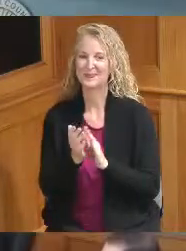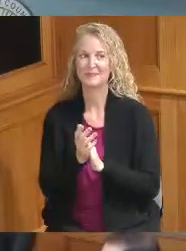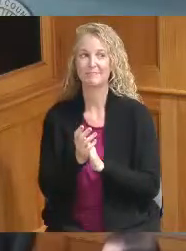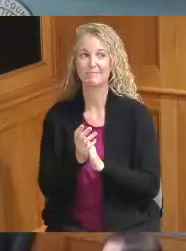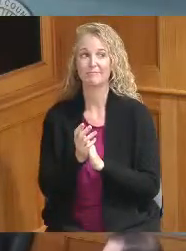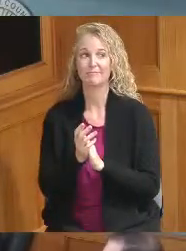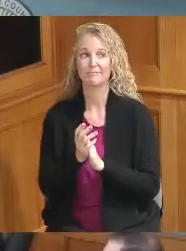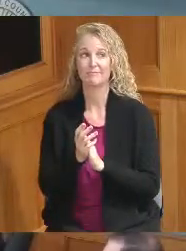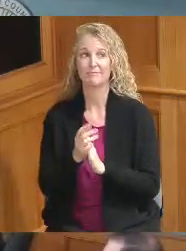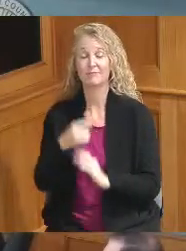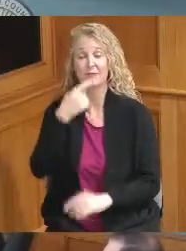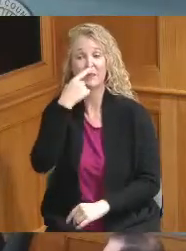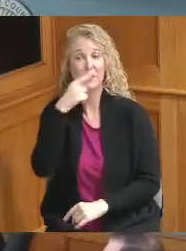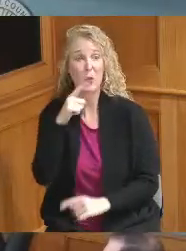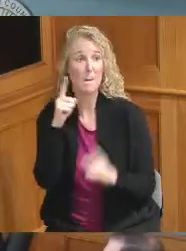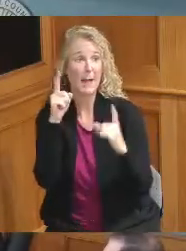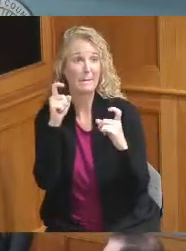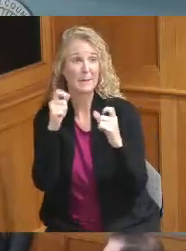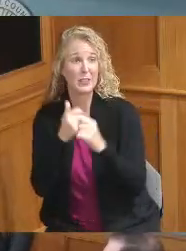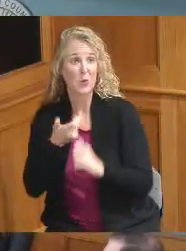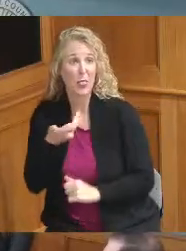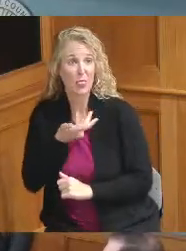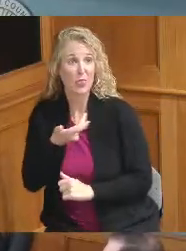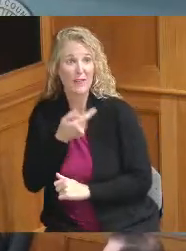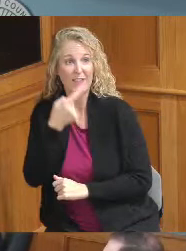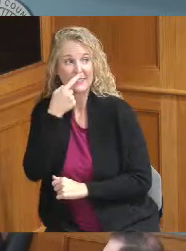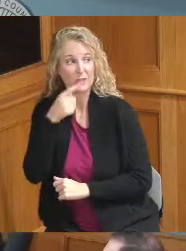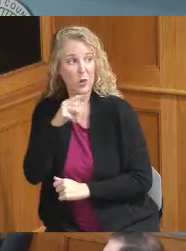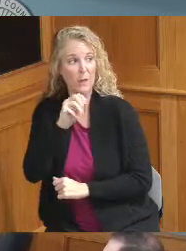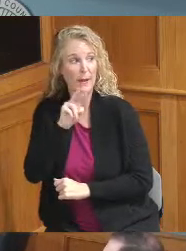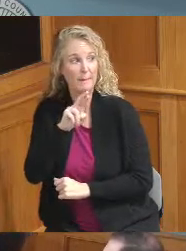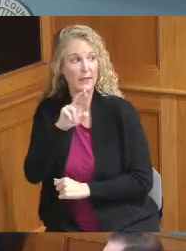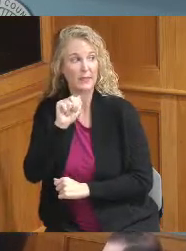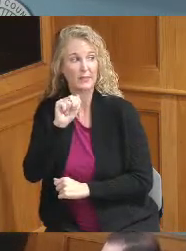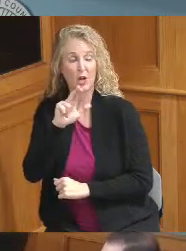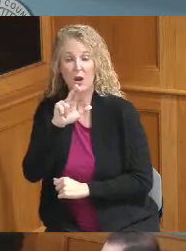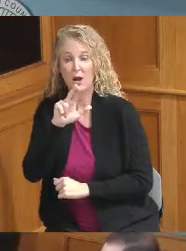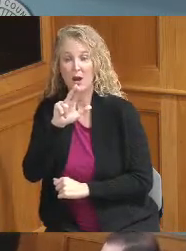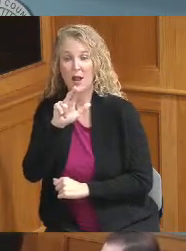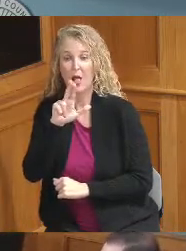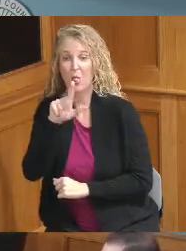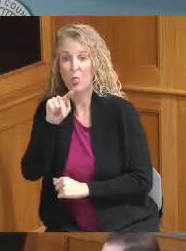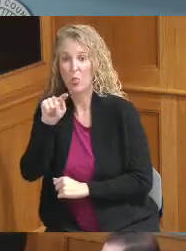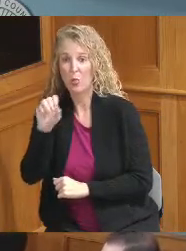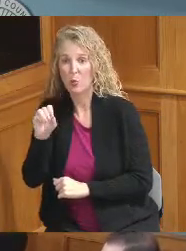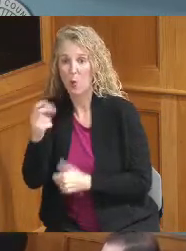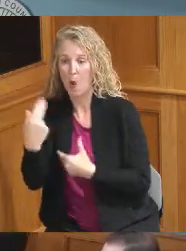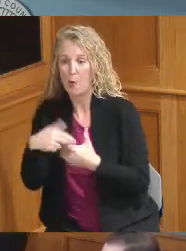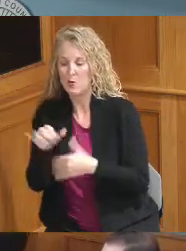if you don't mind, we're going to take a picture with three of us, but I'm going to ask Mr. Ludo to join us as well.